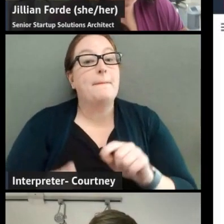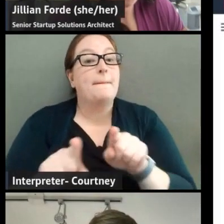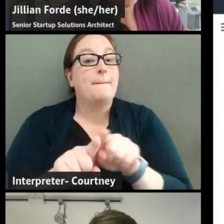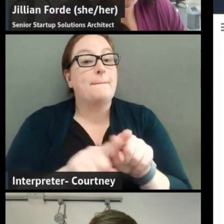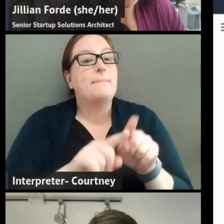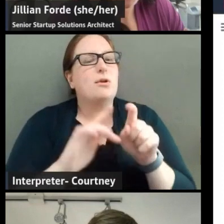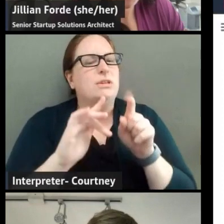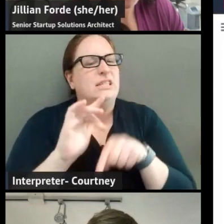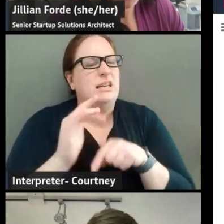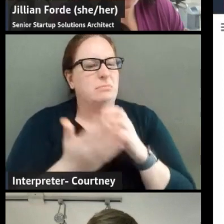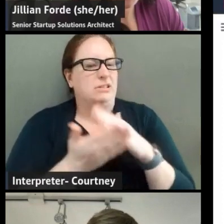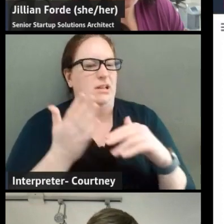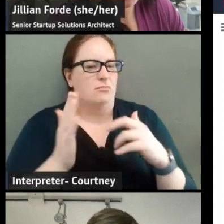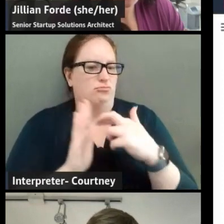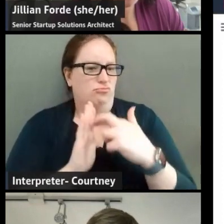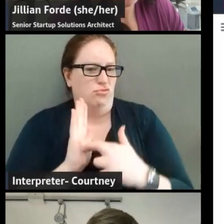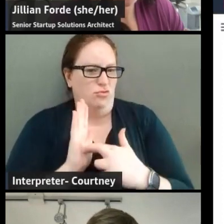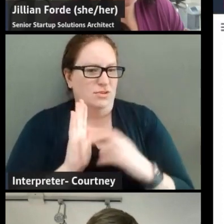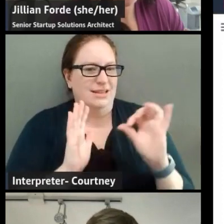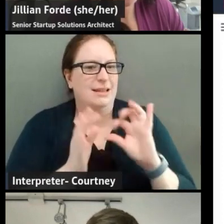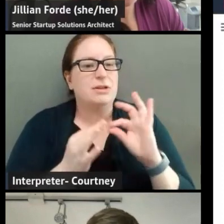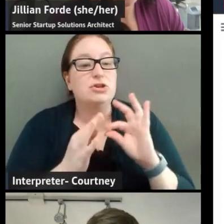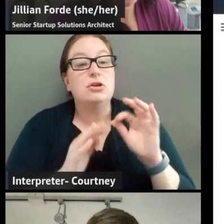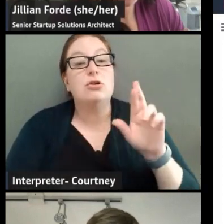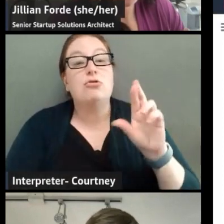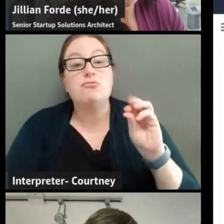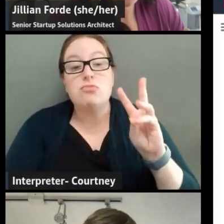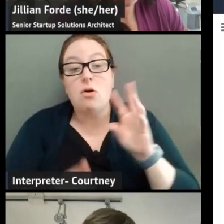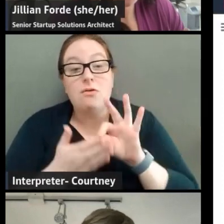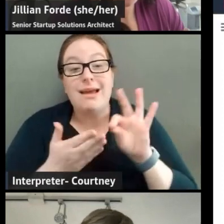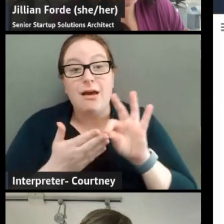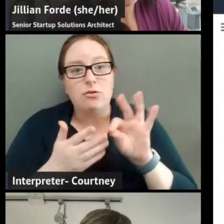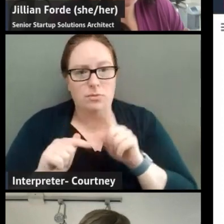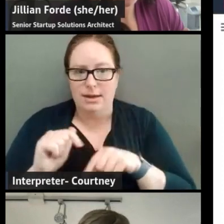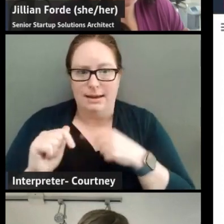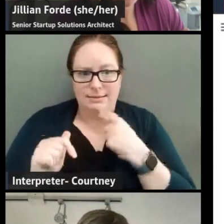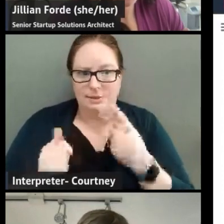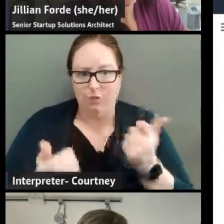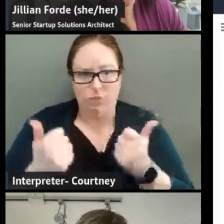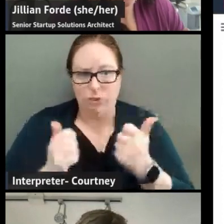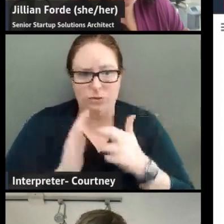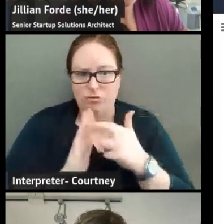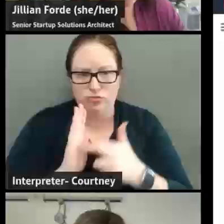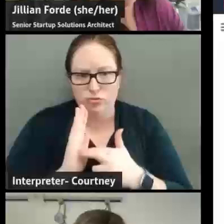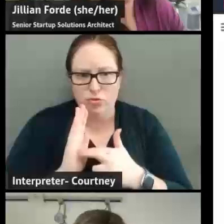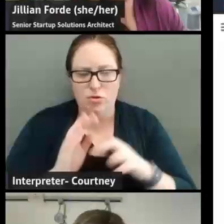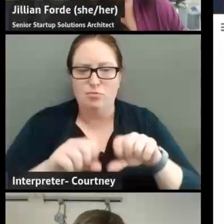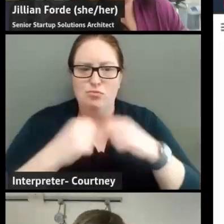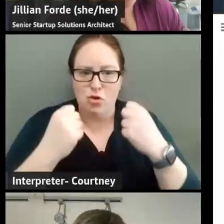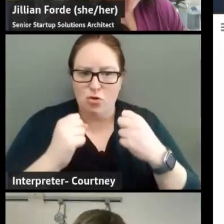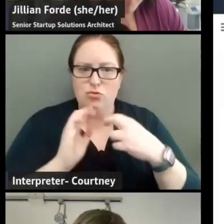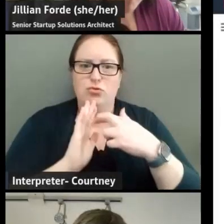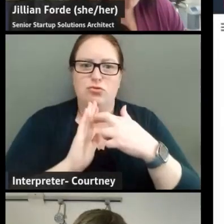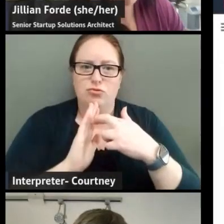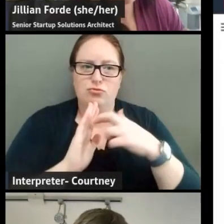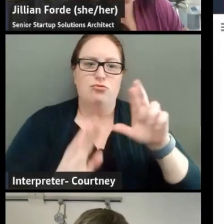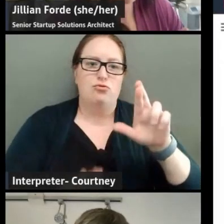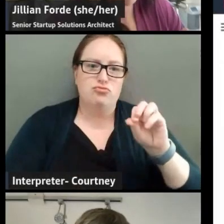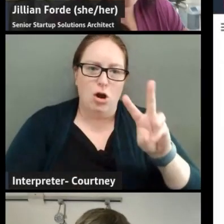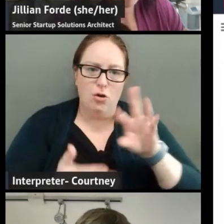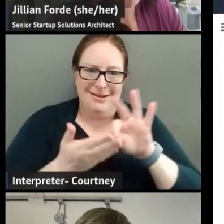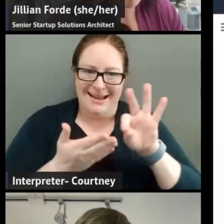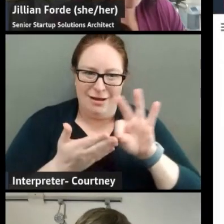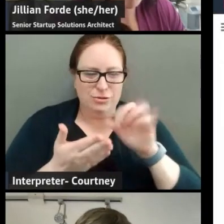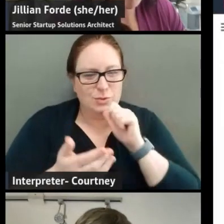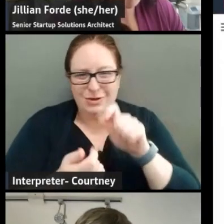certain rules, right? As mentioned, row count, for example, we can't tell you which rule actually broke row count. So we don't actually